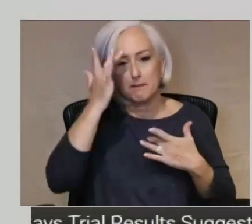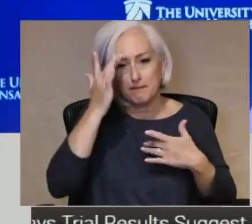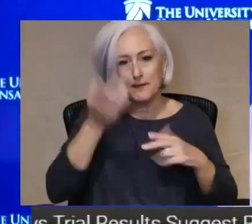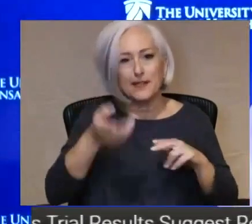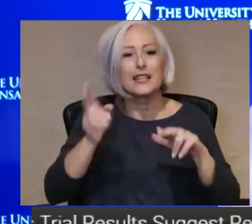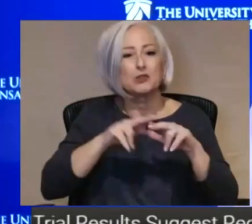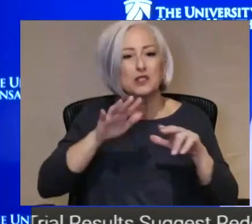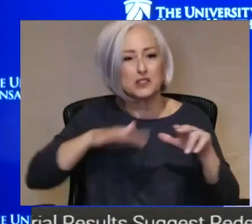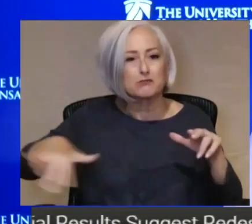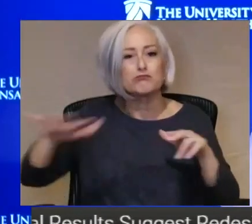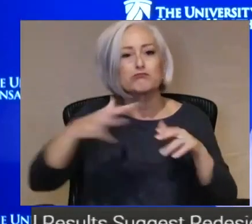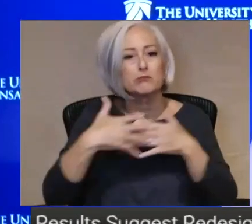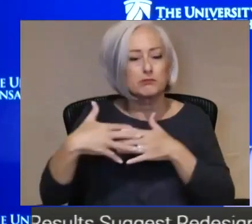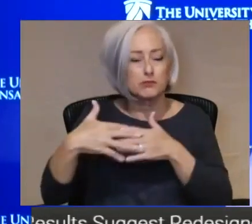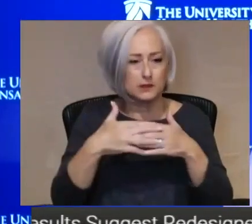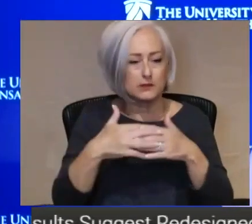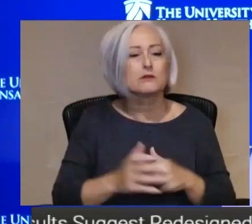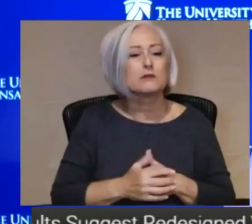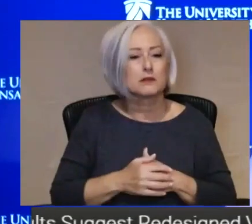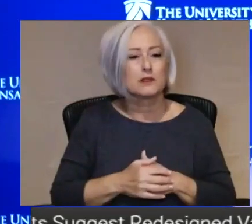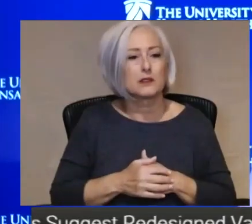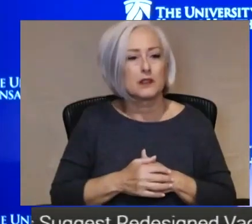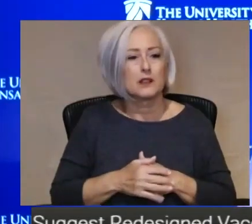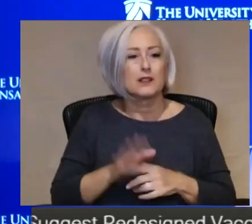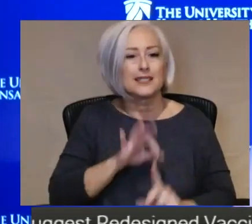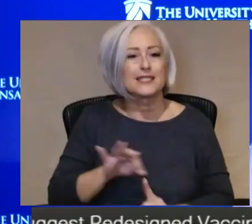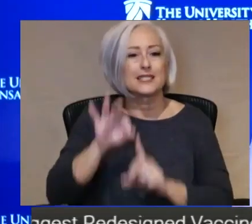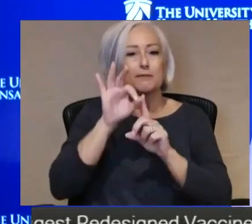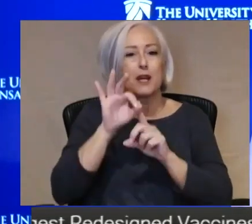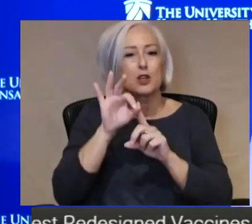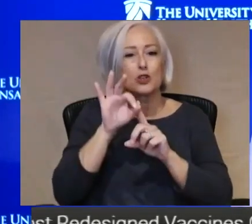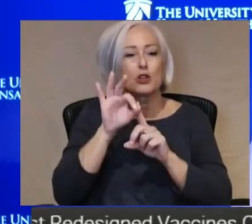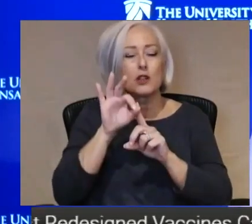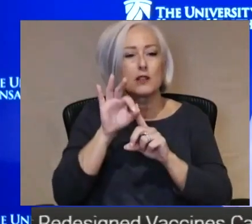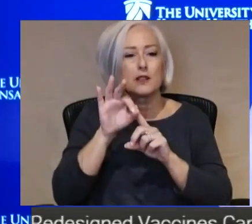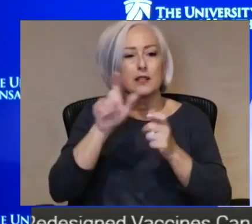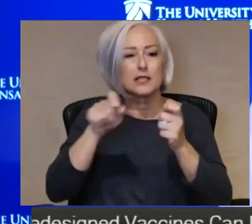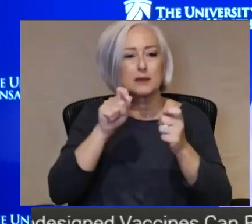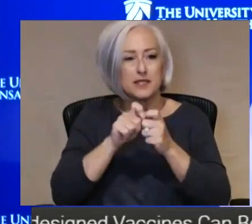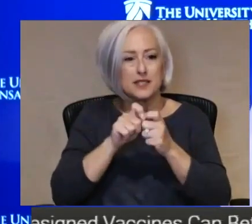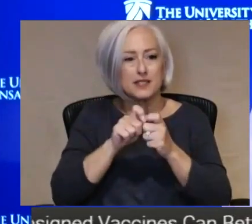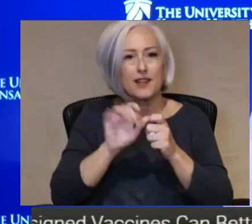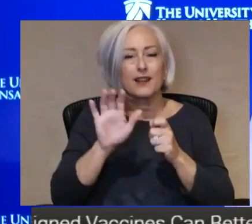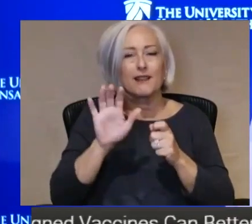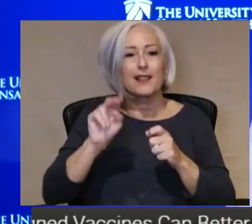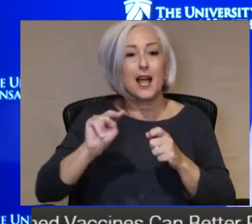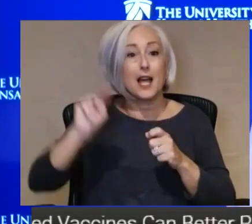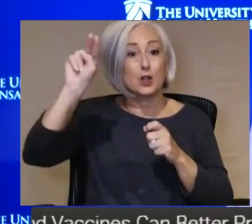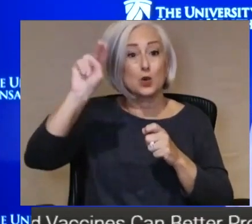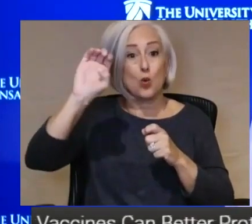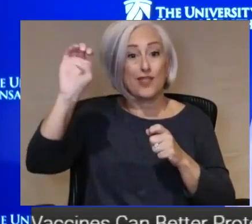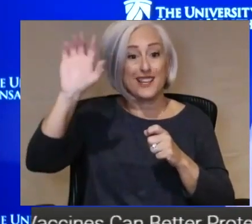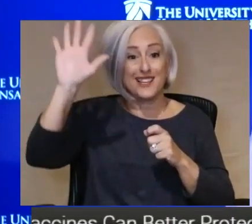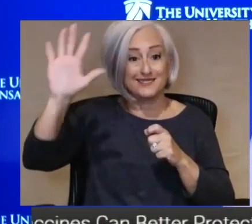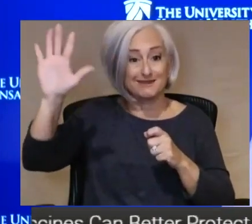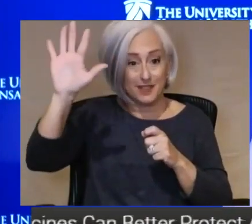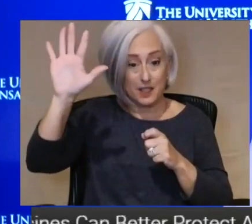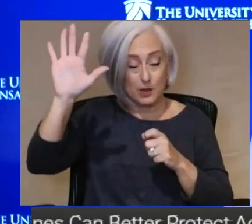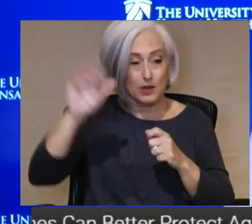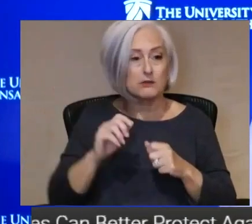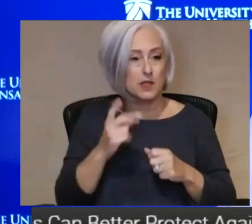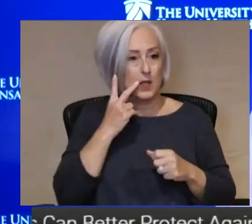increase nationwide, especially in particular regions, i.e. The Northeast. We have seen a little bit uptick